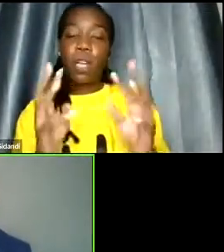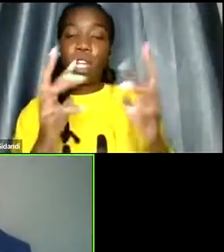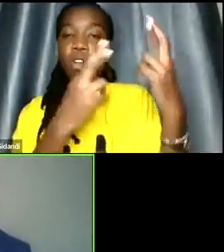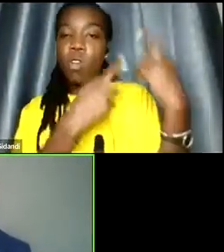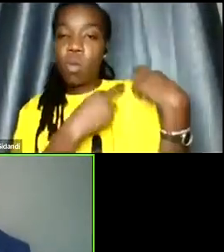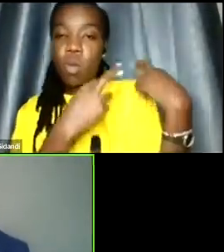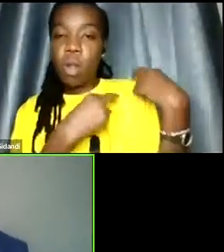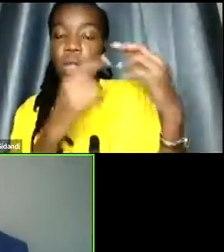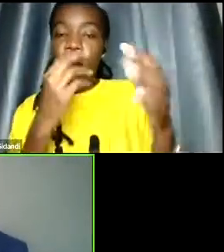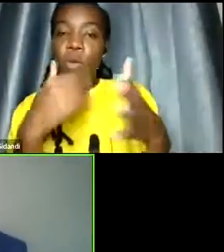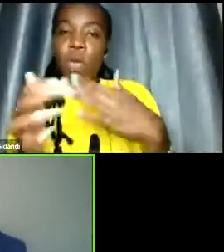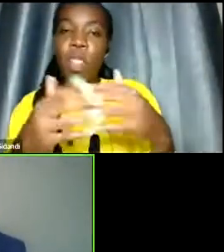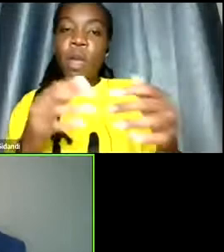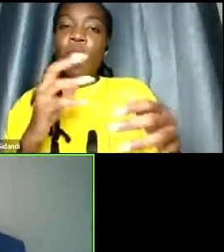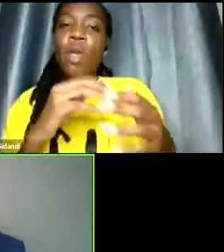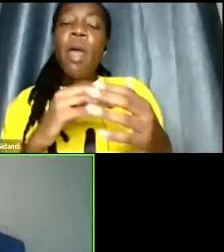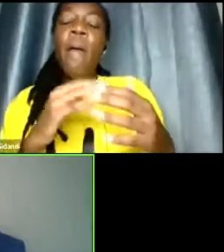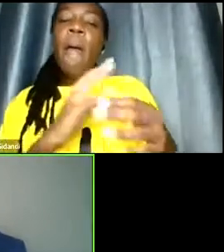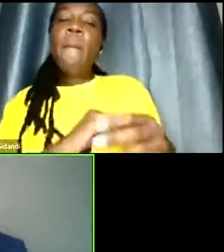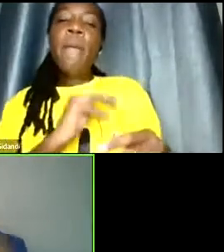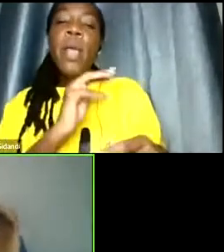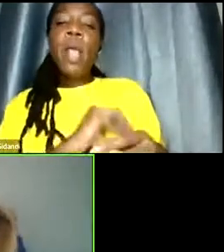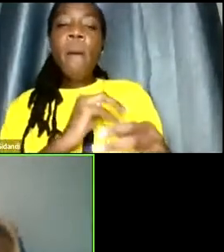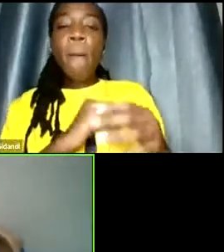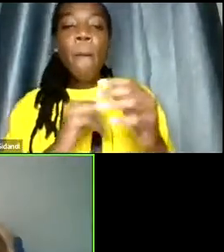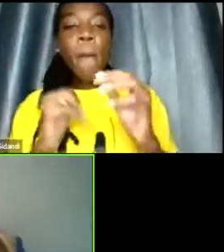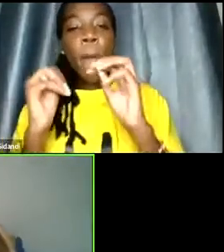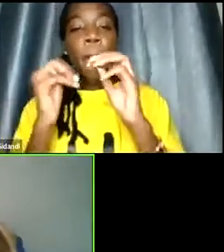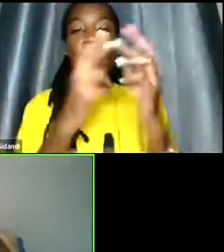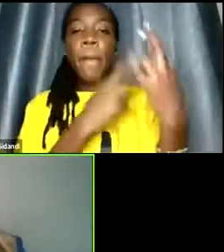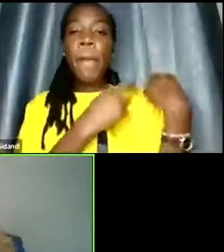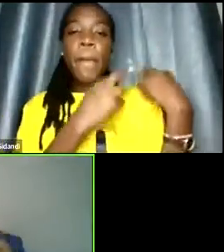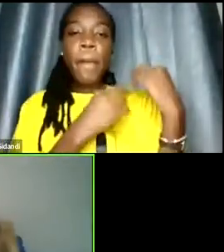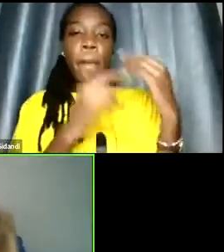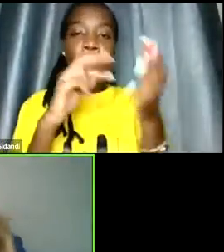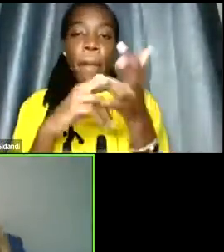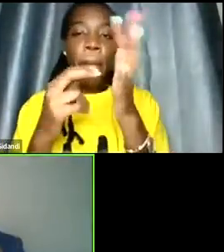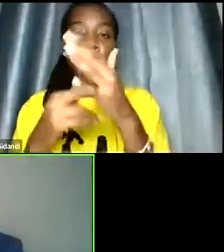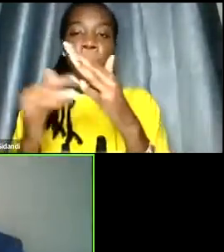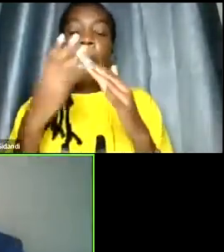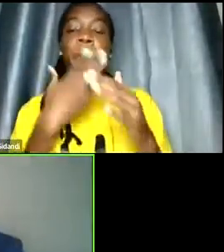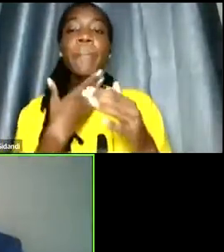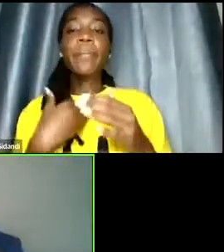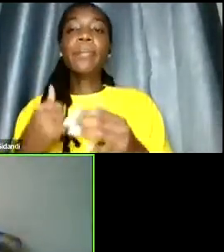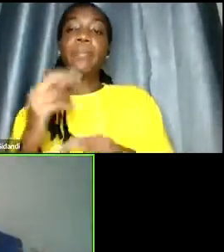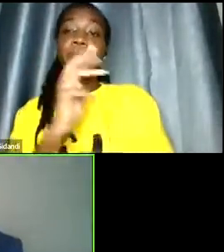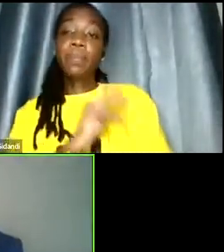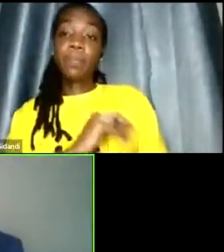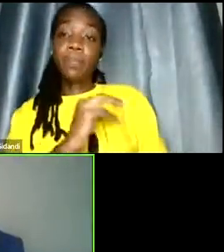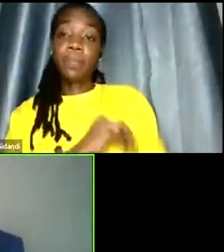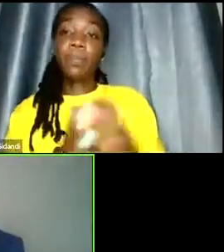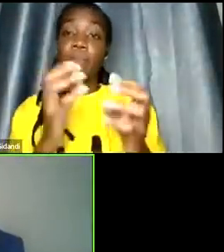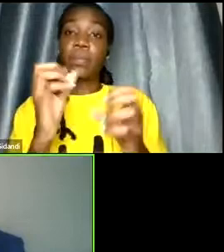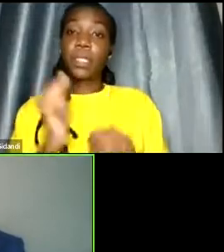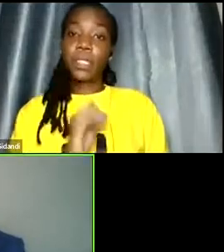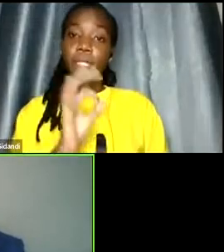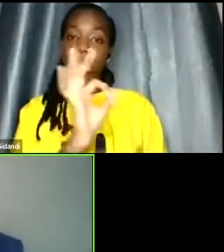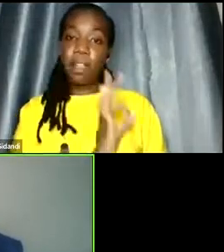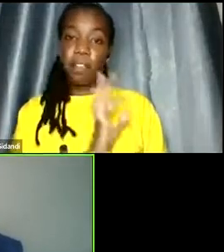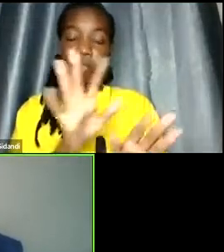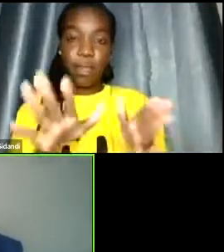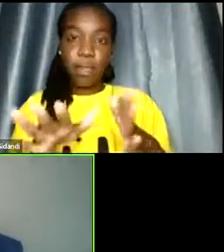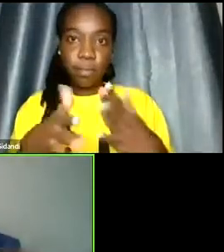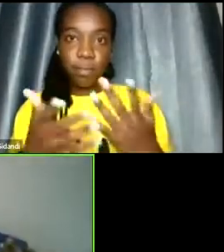Without mission critical roles, you're as good as sunk. So you need mission critical stuff in mission critical roles. This is how you define the criteria